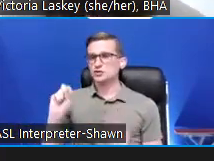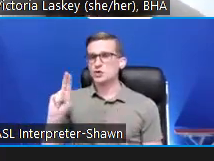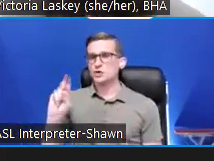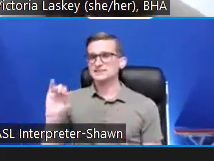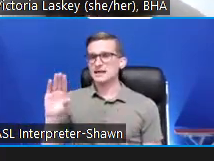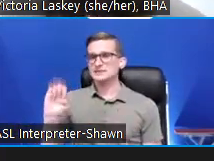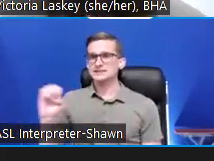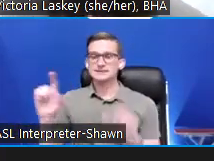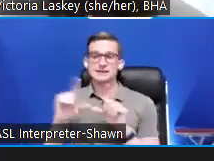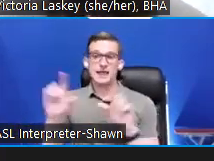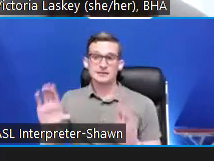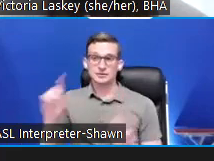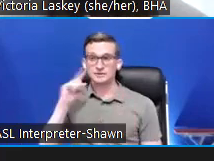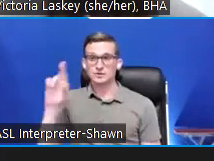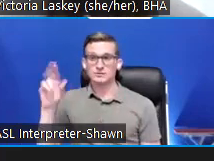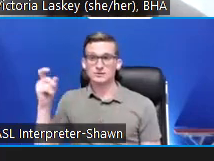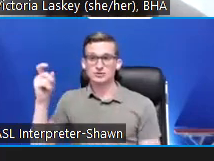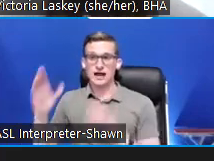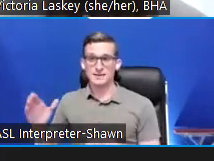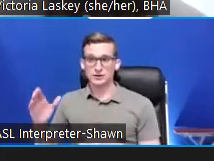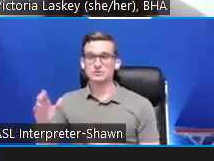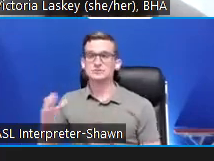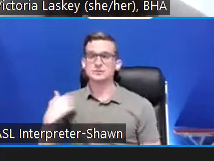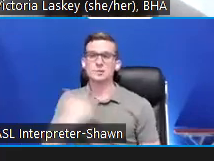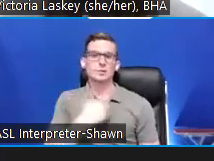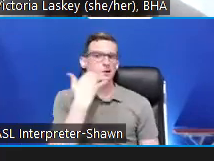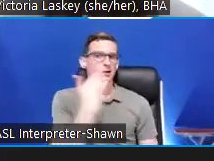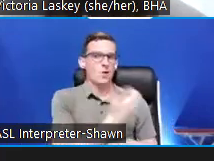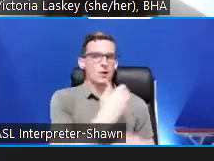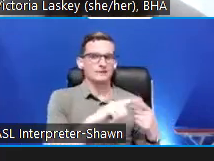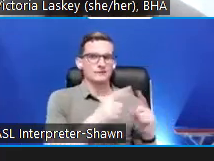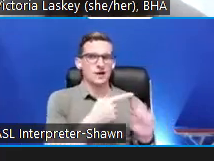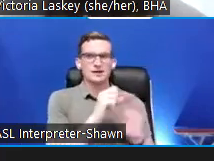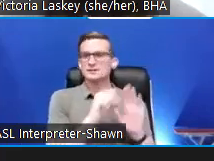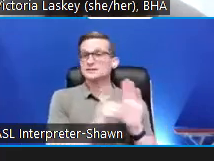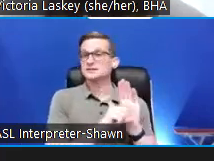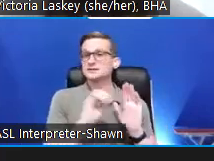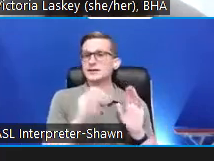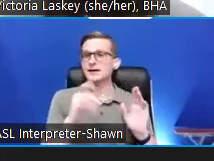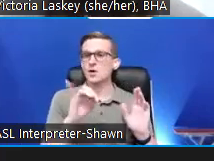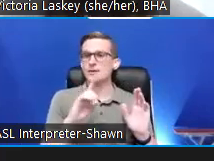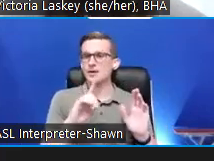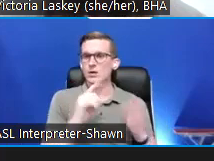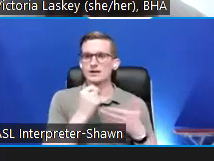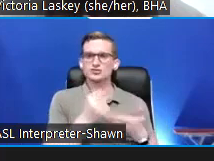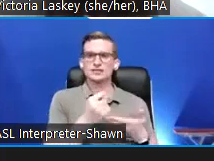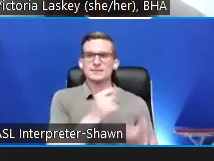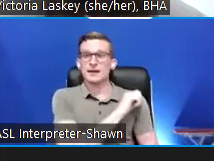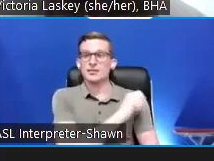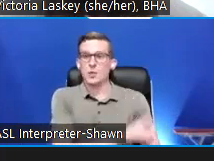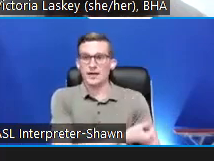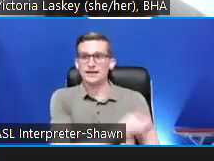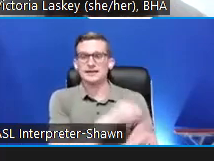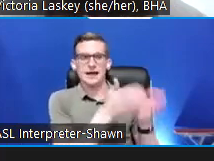that we're phoning a friend behind the scenes, our state opioid treatment authority, to get our response for